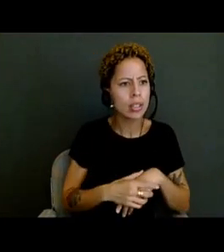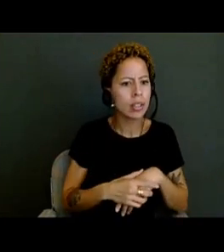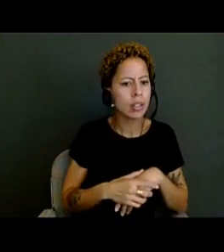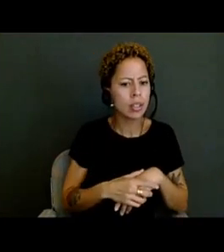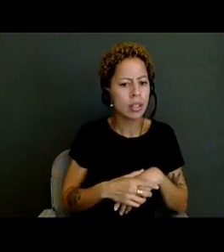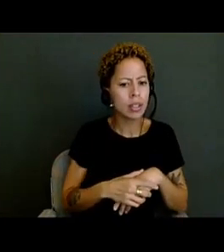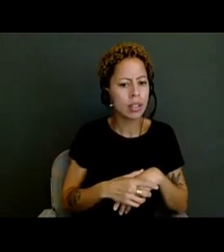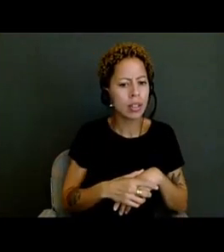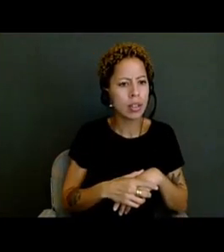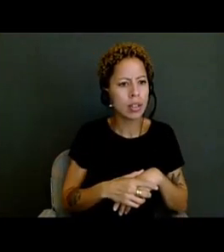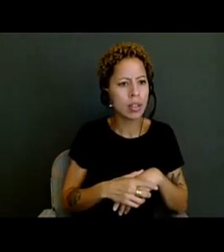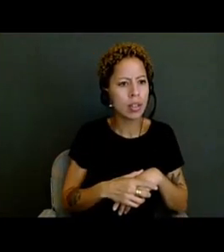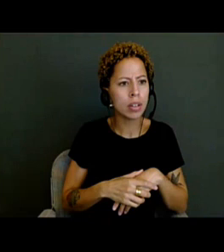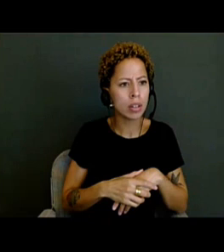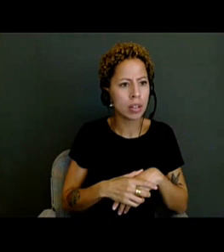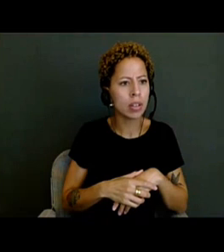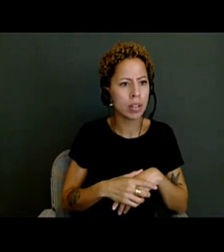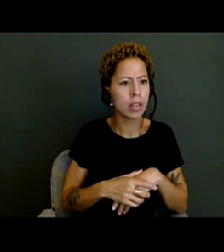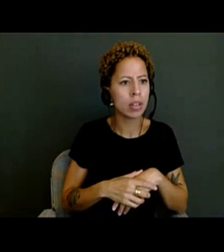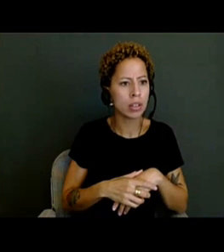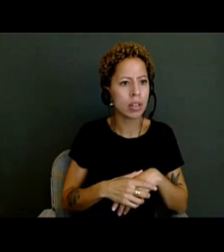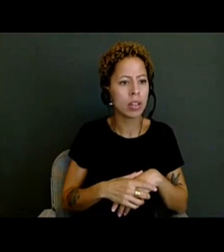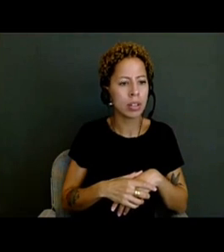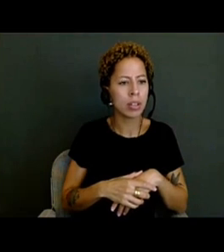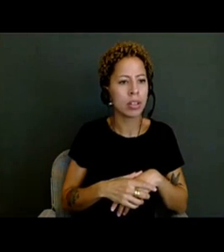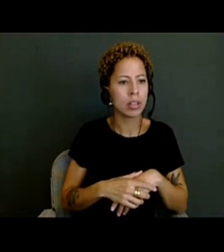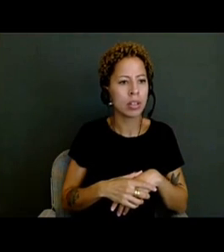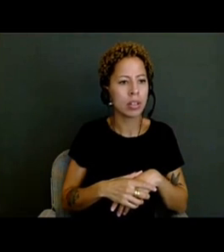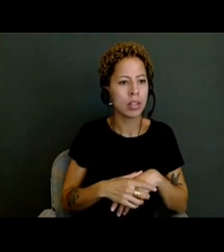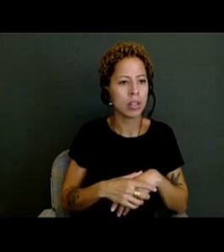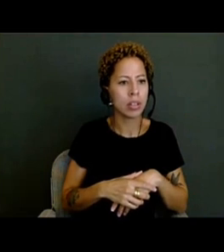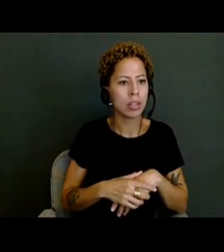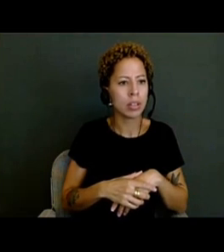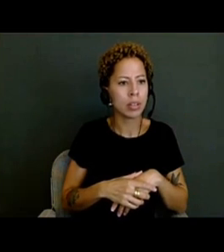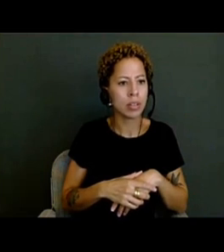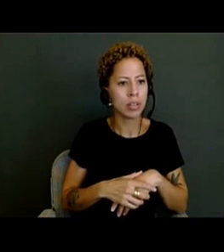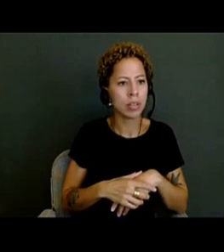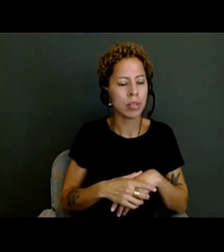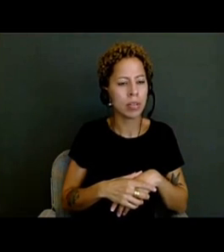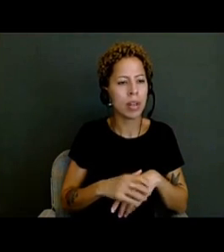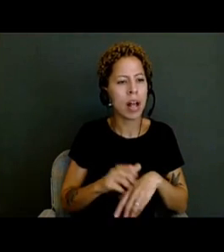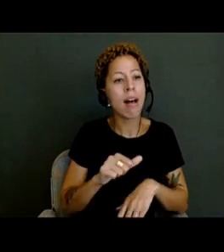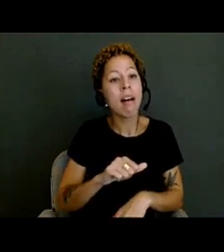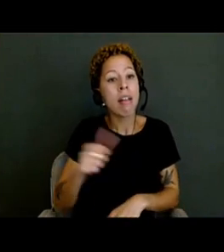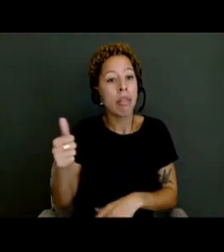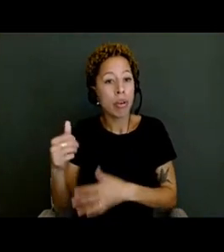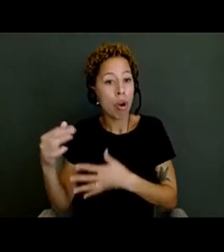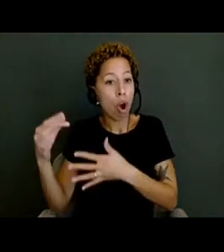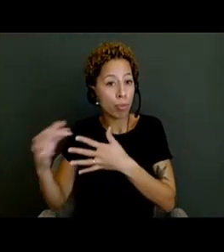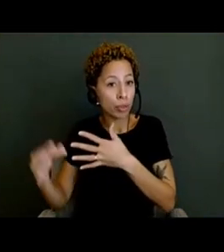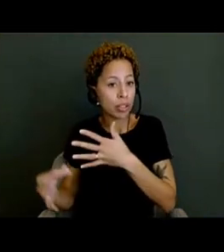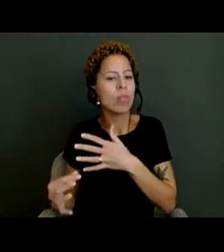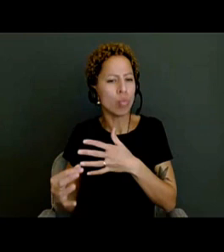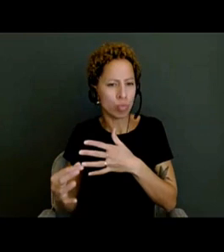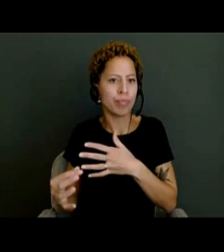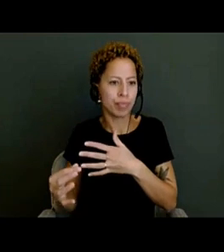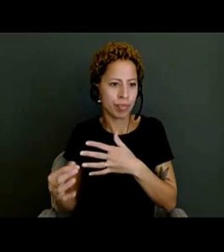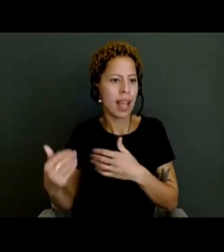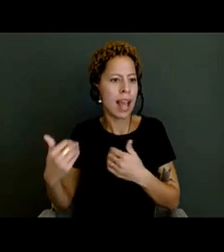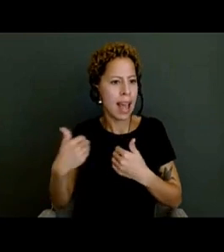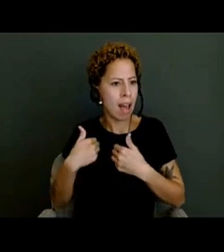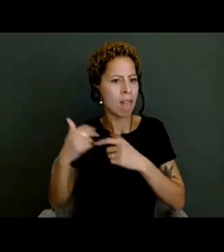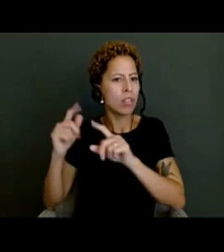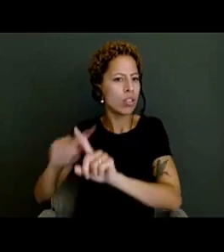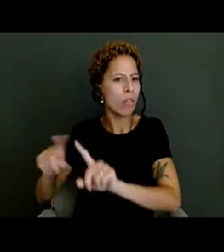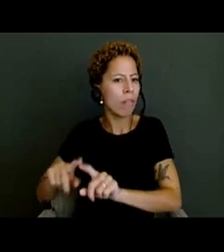Okay, so first of all, our alternatives. So yes, one of the slides we have is 2 or 3 tools. They are not Canadian companies,